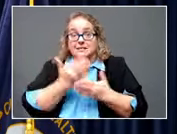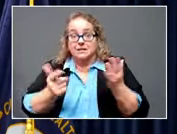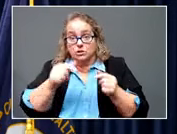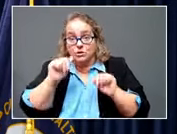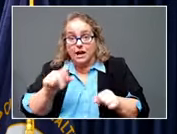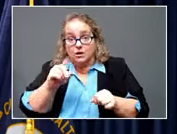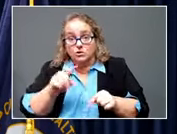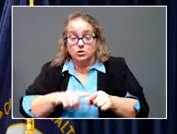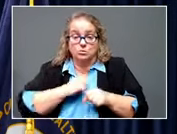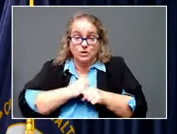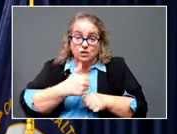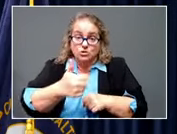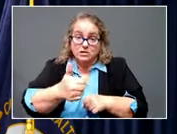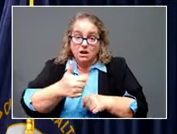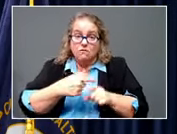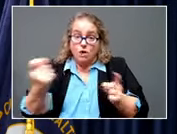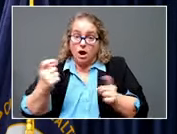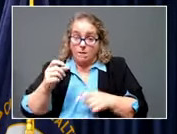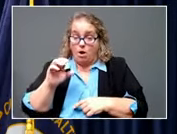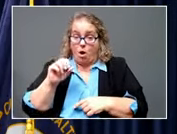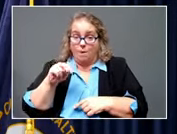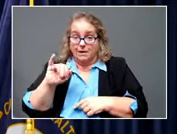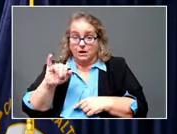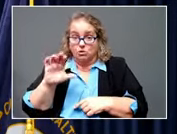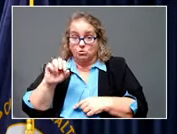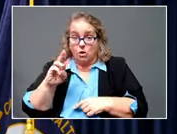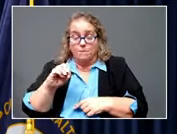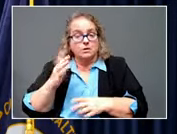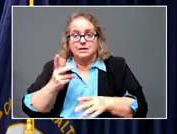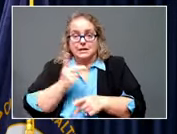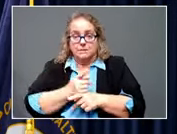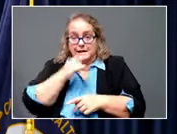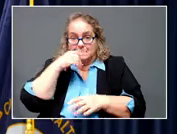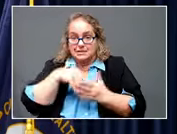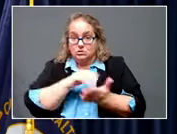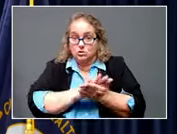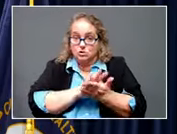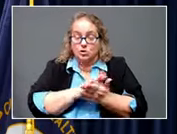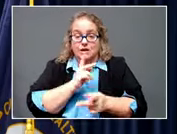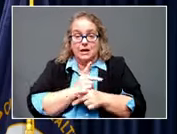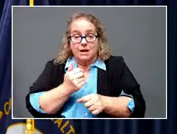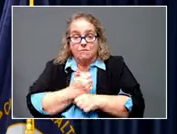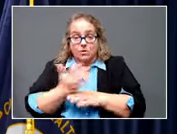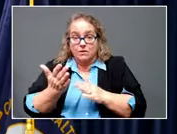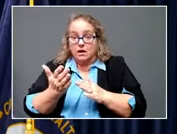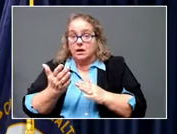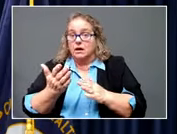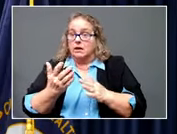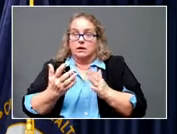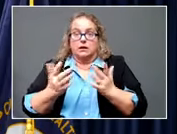from Omicron, to keep our kids in school, to keep everything thriving, not just